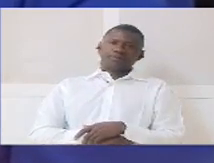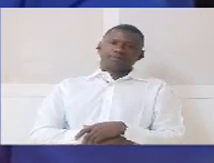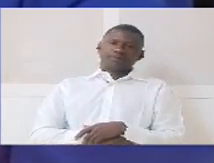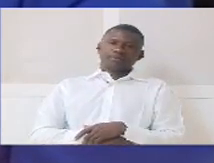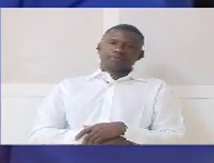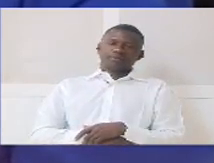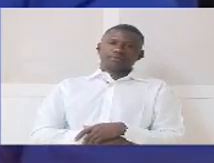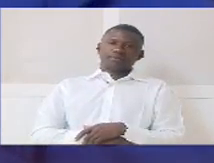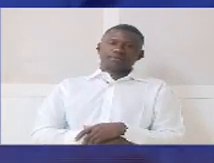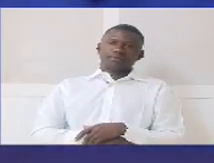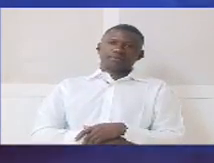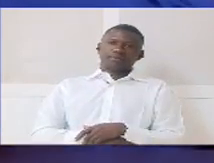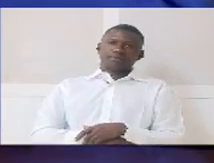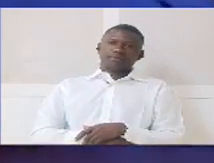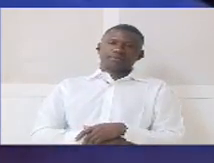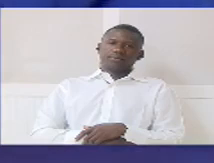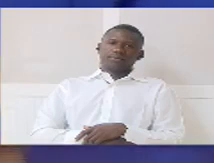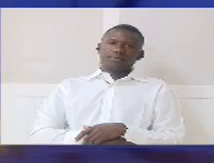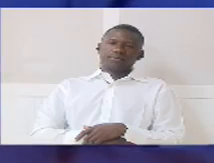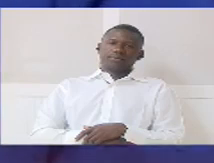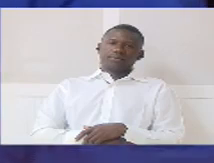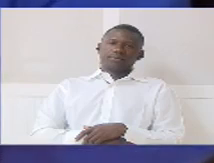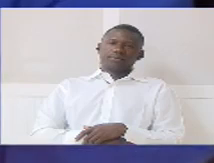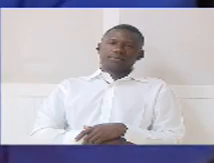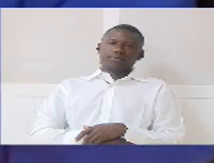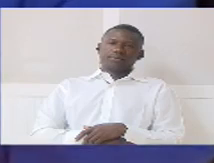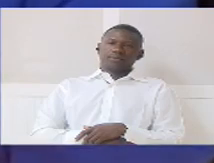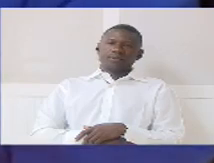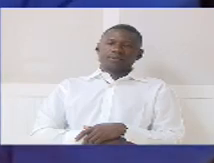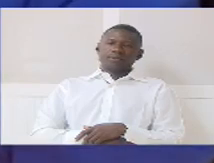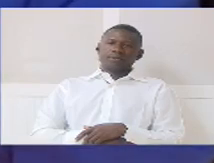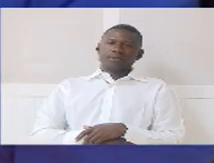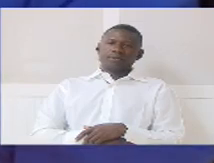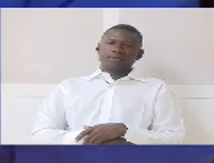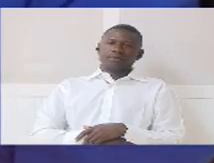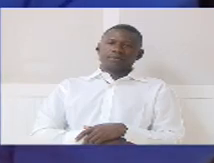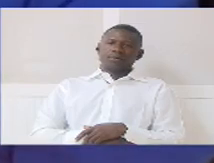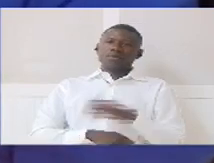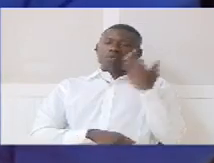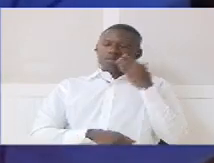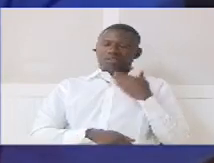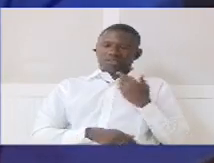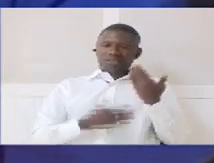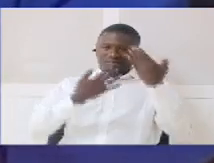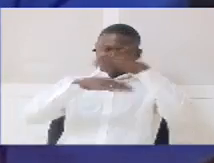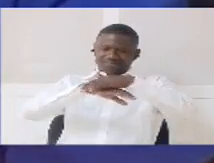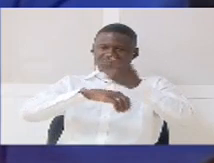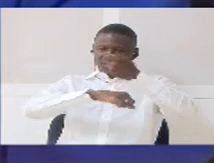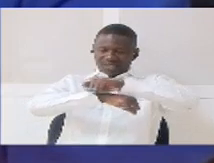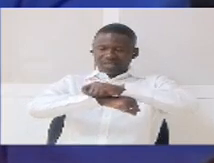it is the container that that they are given, that is where they will have to, when the call of